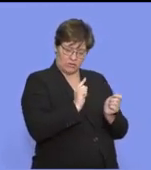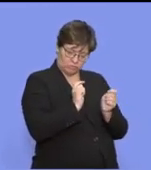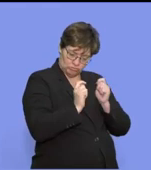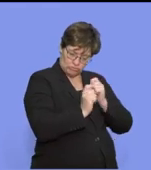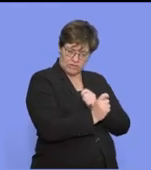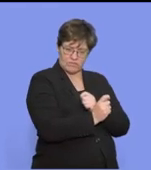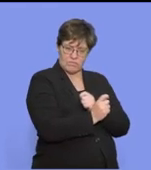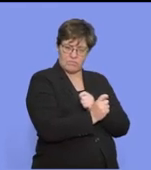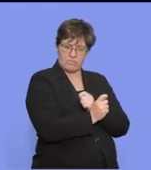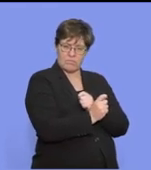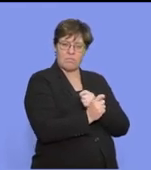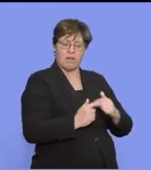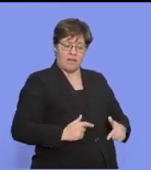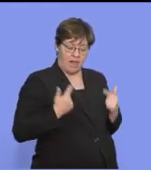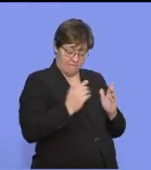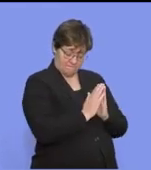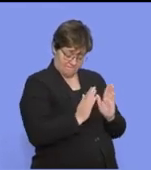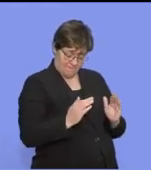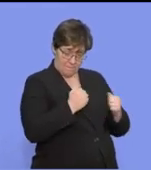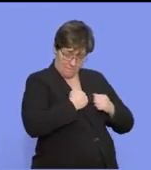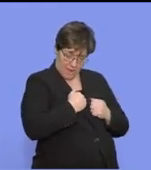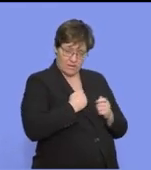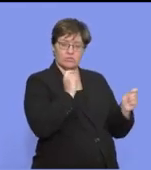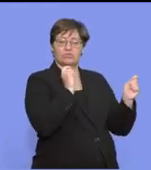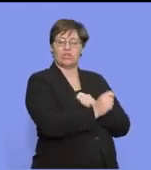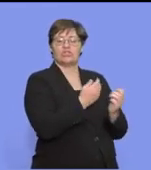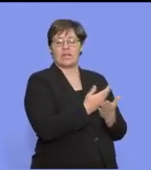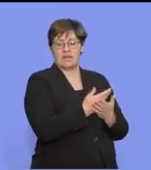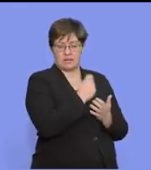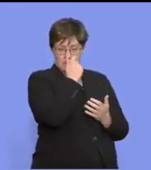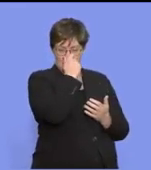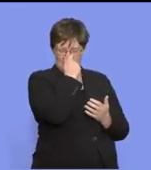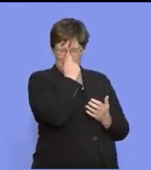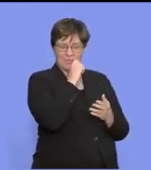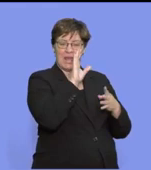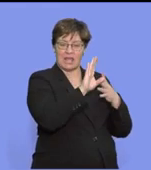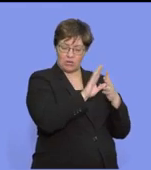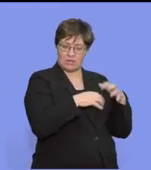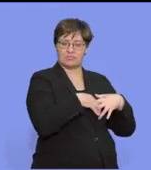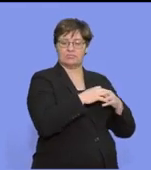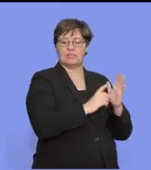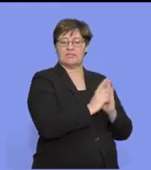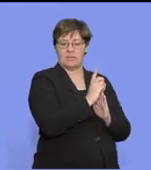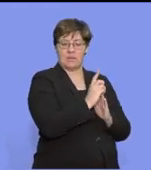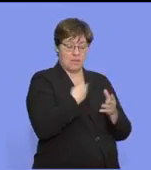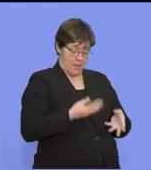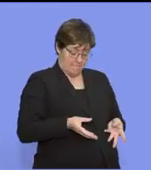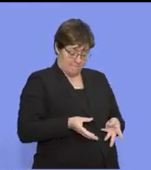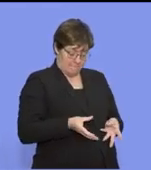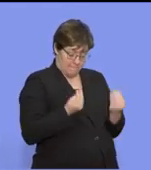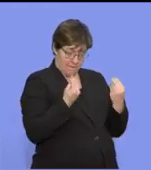that individuals are able to transform during a lifetime. Okay, so they would then develop